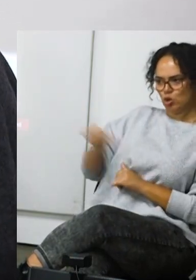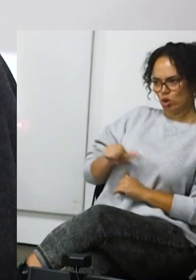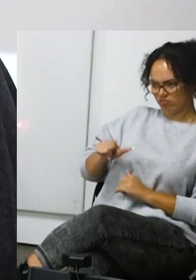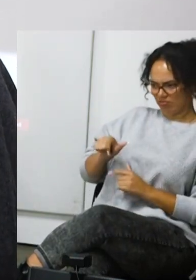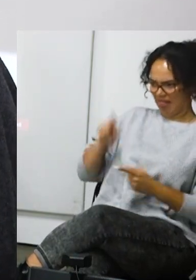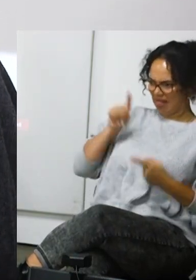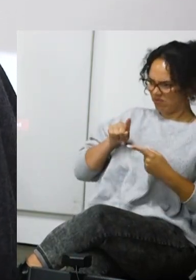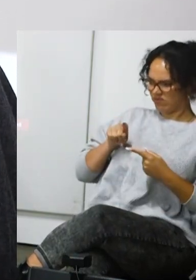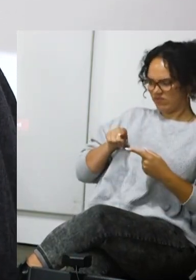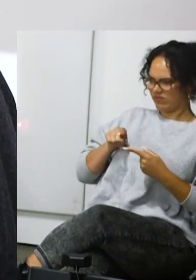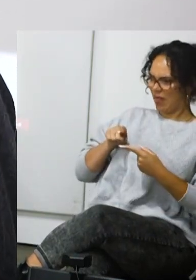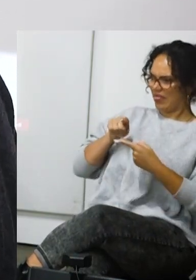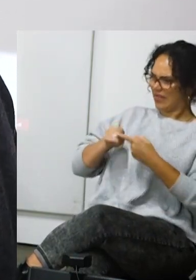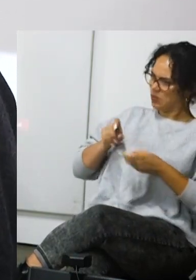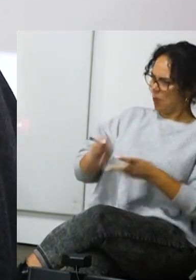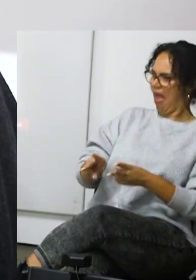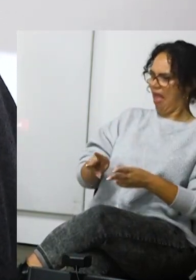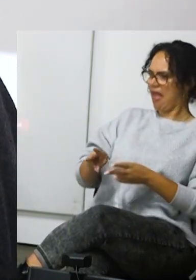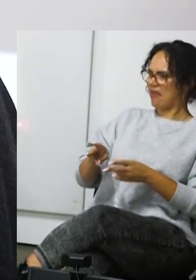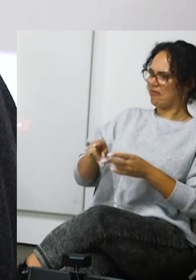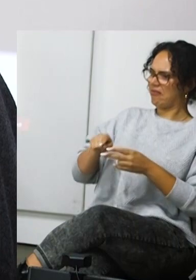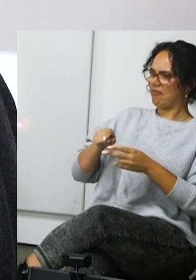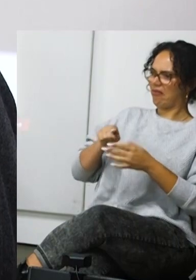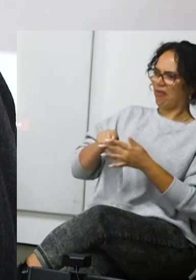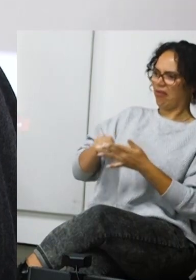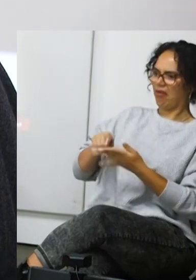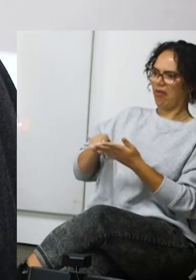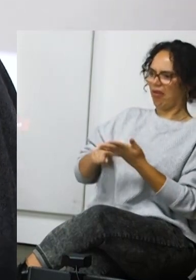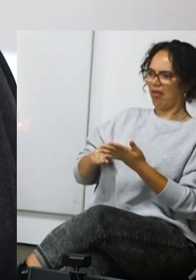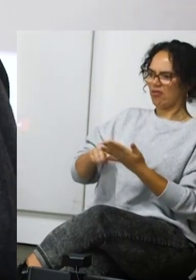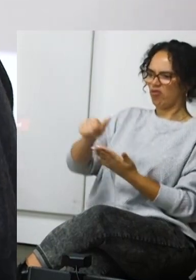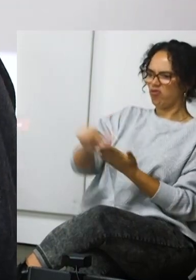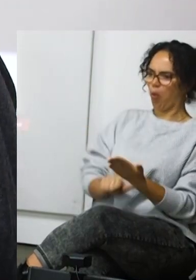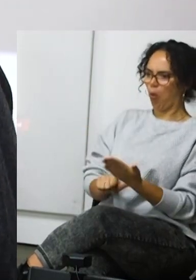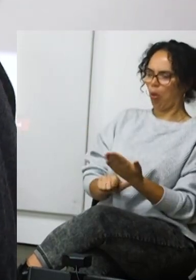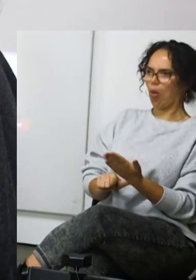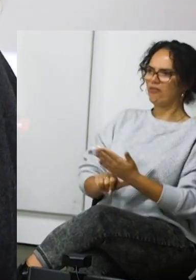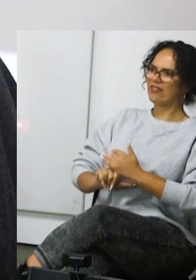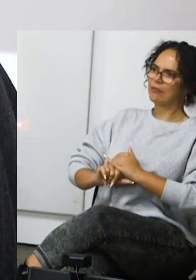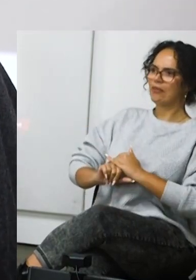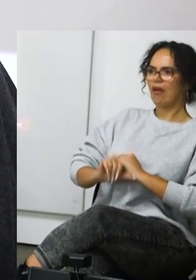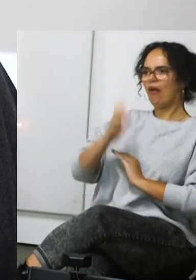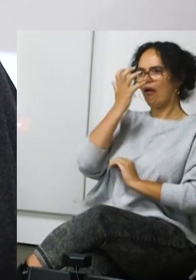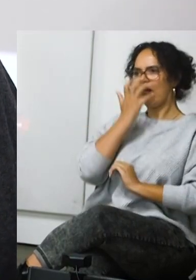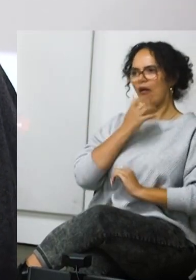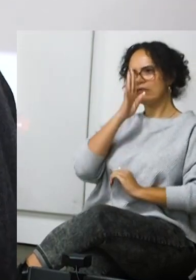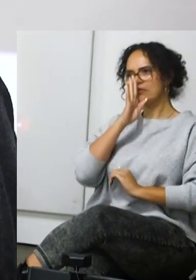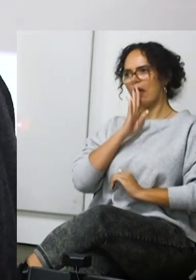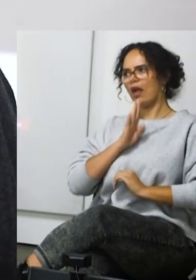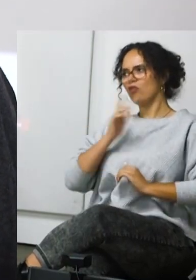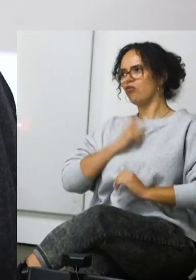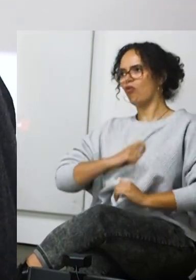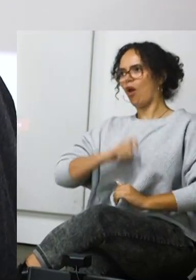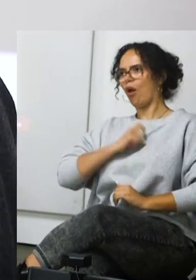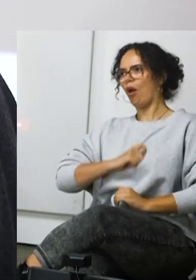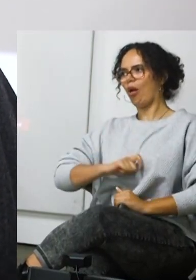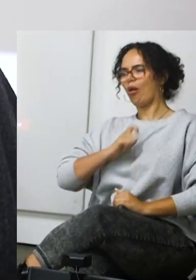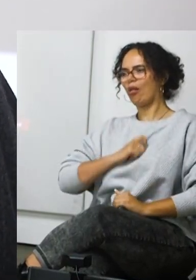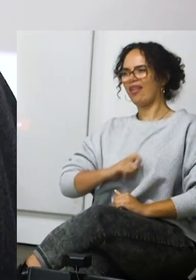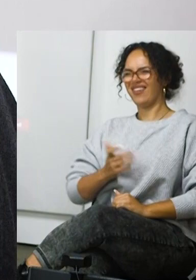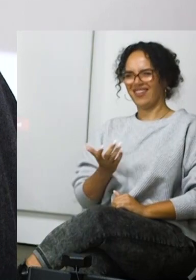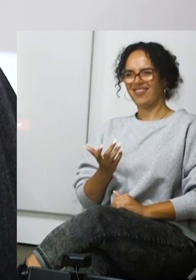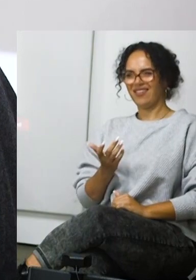get a commission or a job or whatever, often is a kind of tragic role. And I think that that's kind